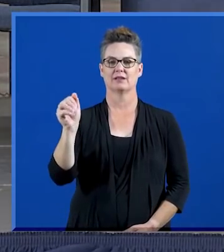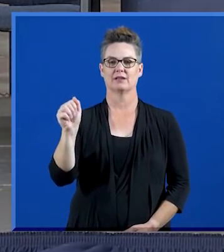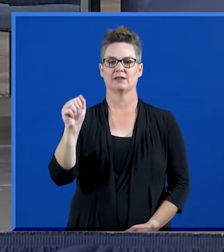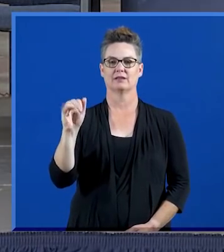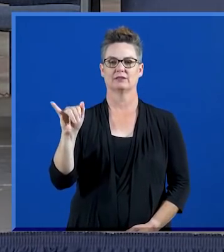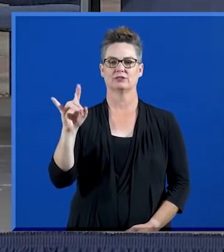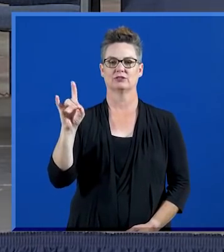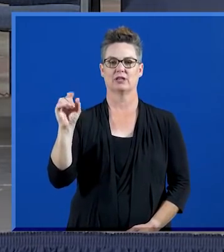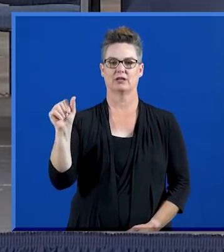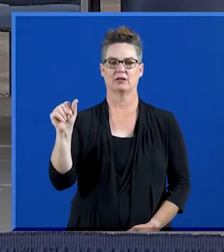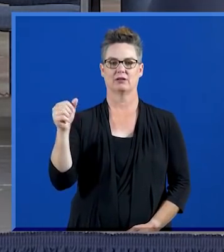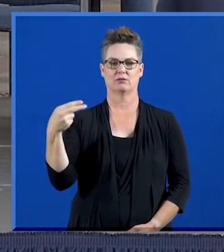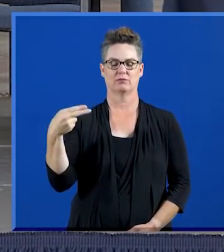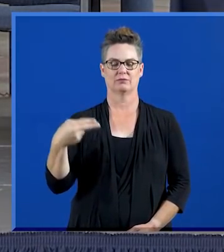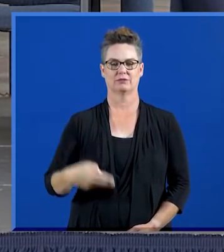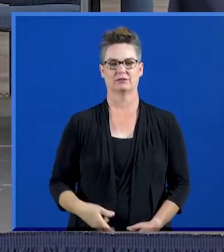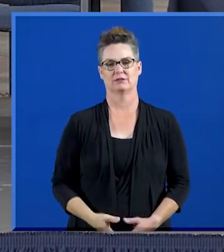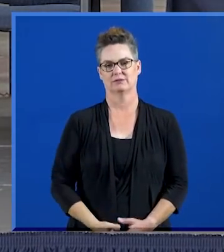Jada Holmes.